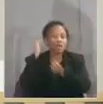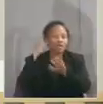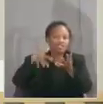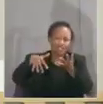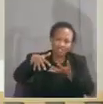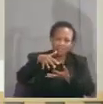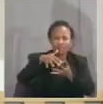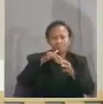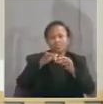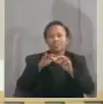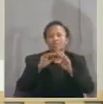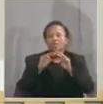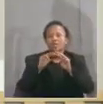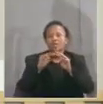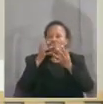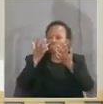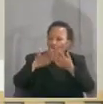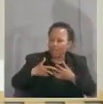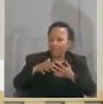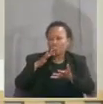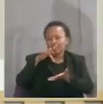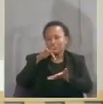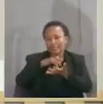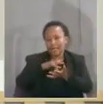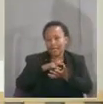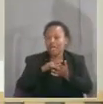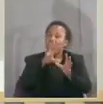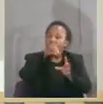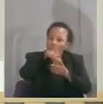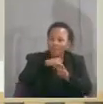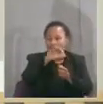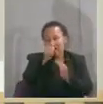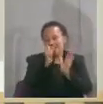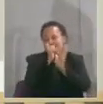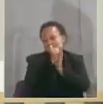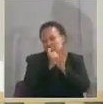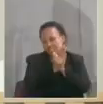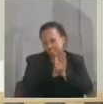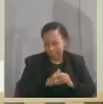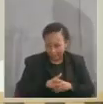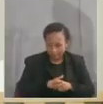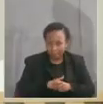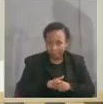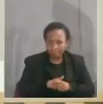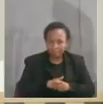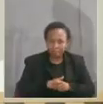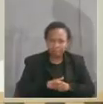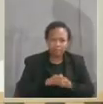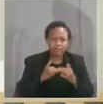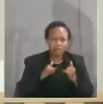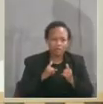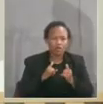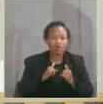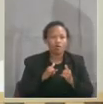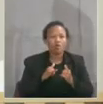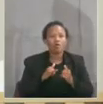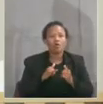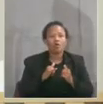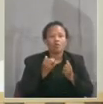Center, together with all other intelligence agencies. The provisioning of